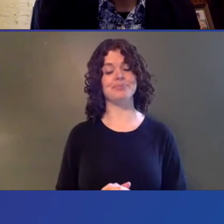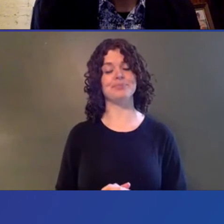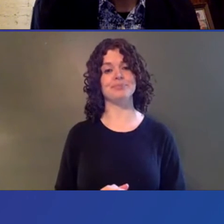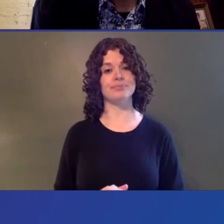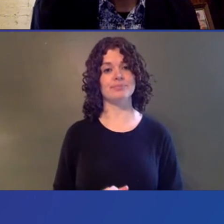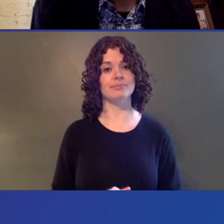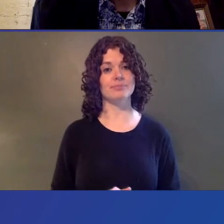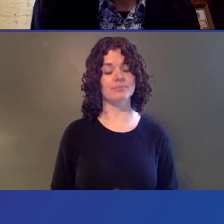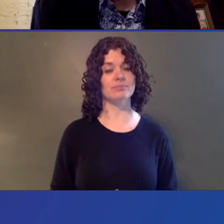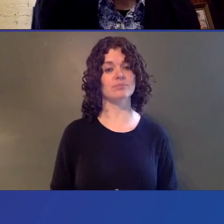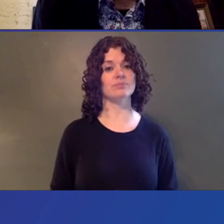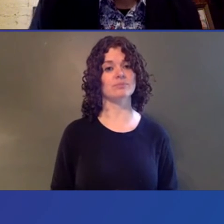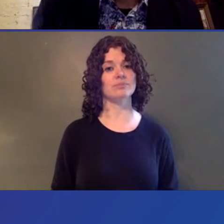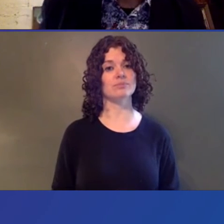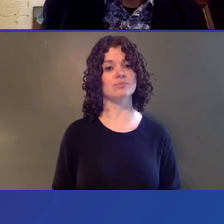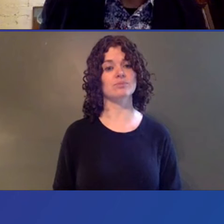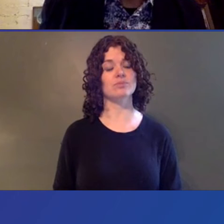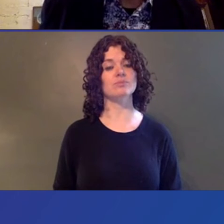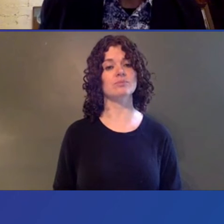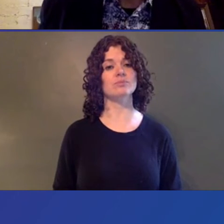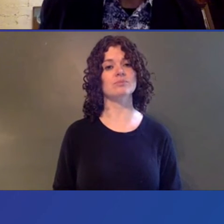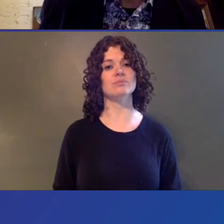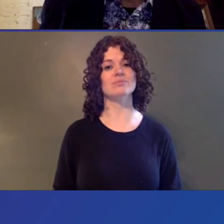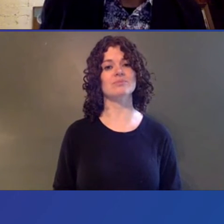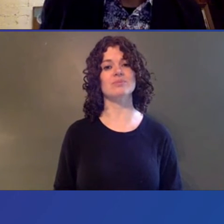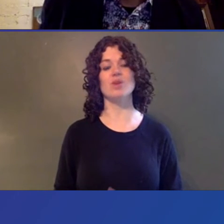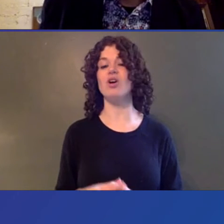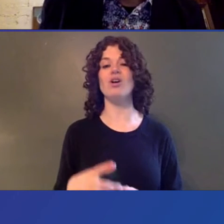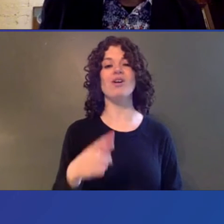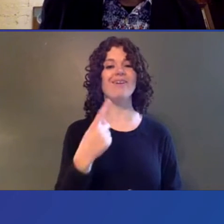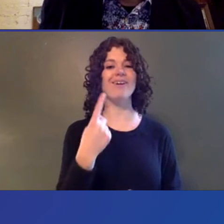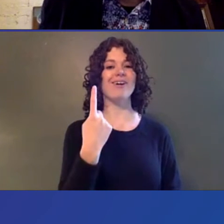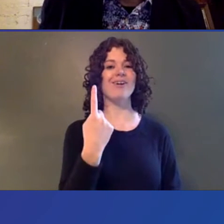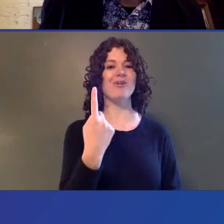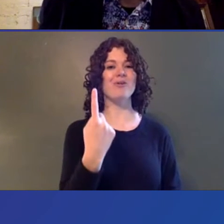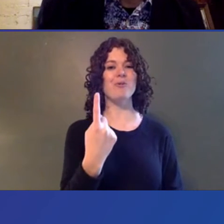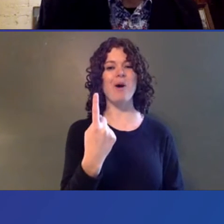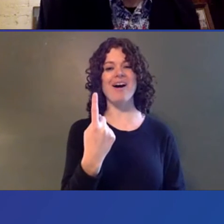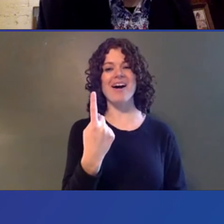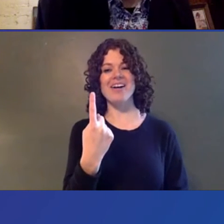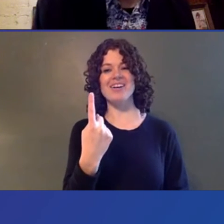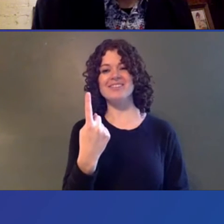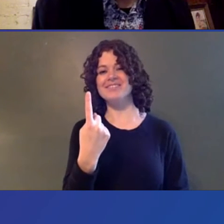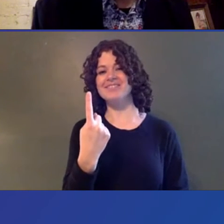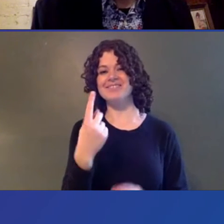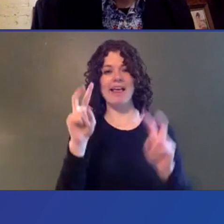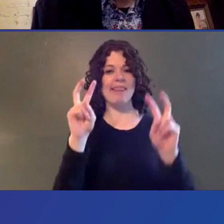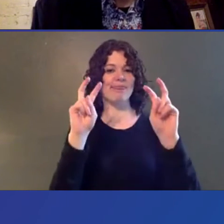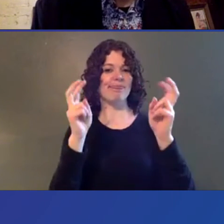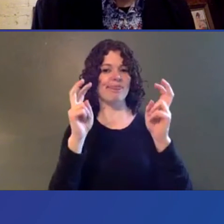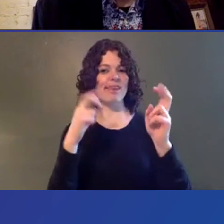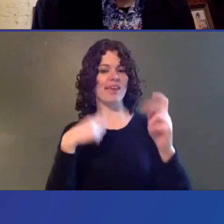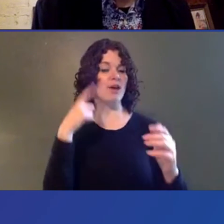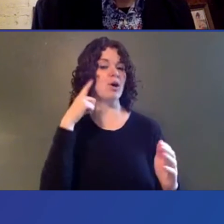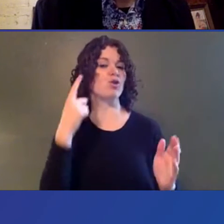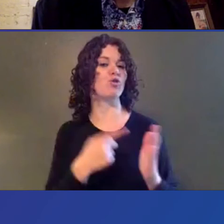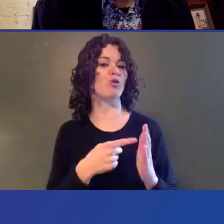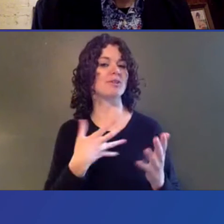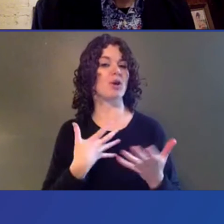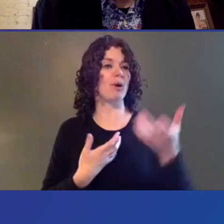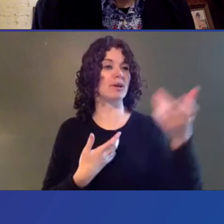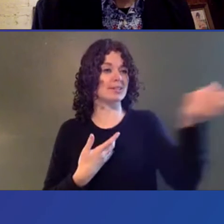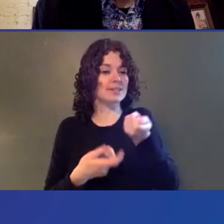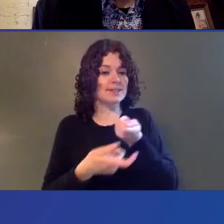of grab onto one little thread that came up